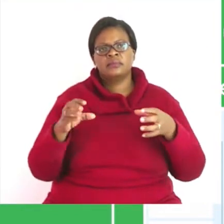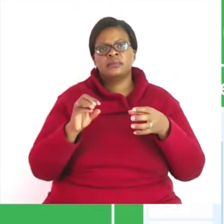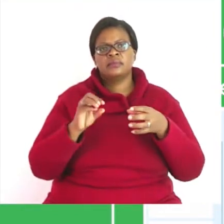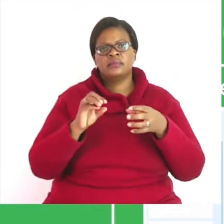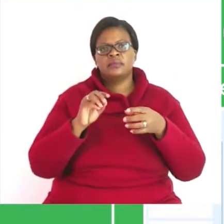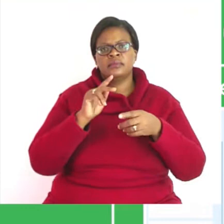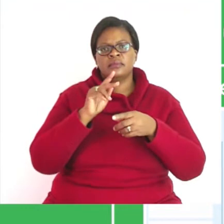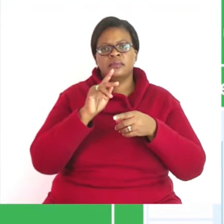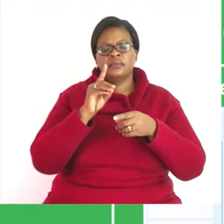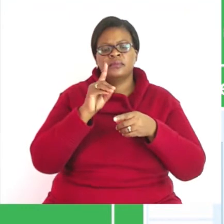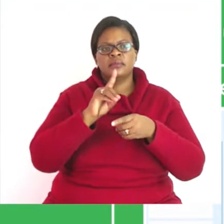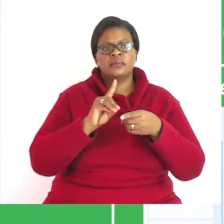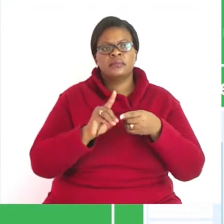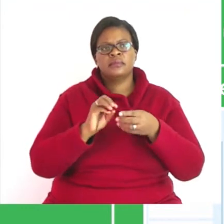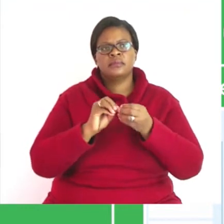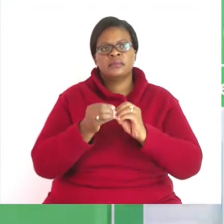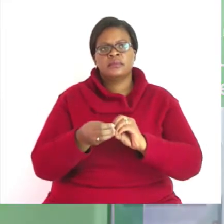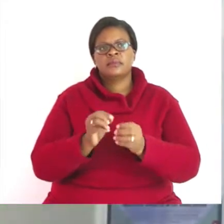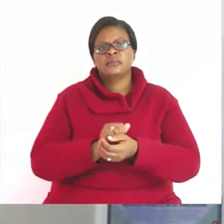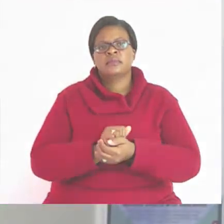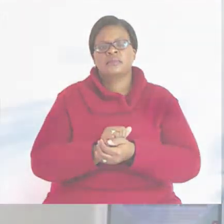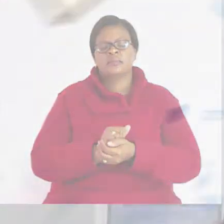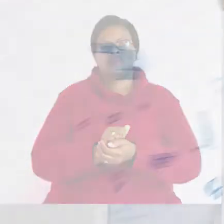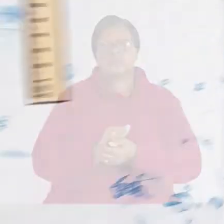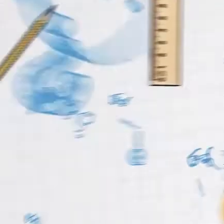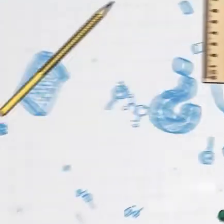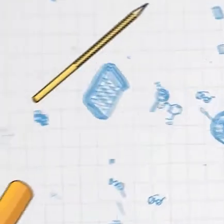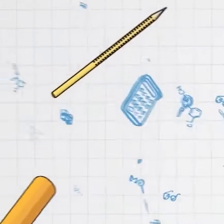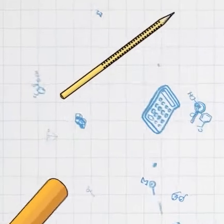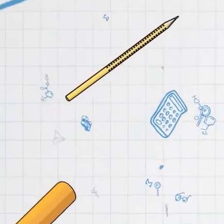also prime factorizing.